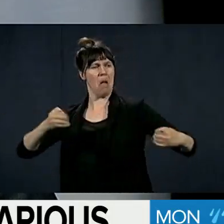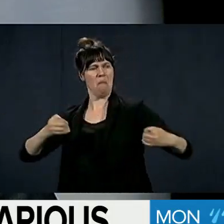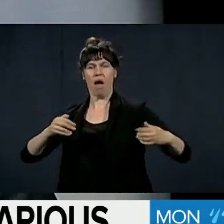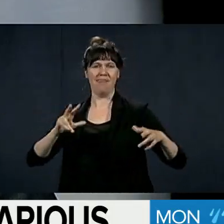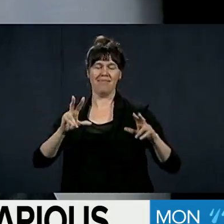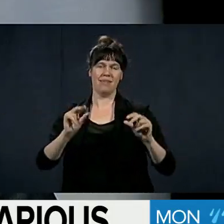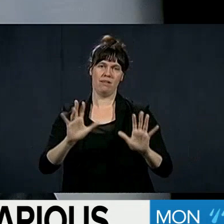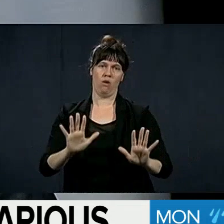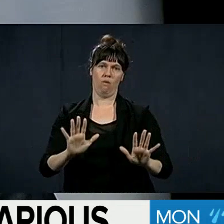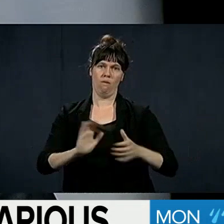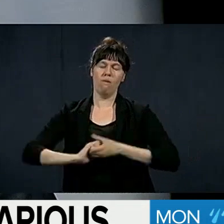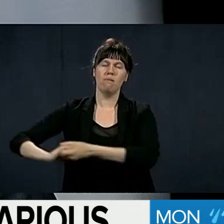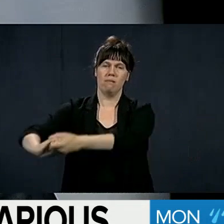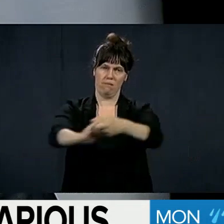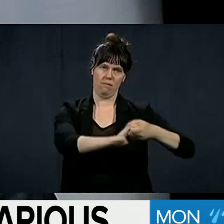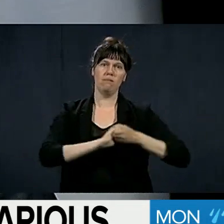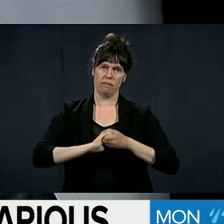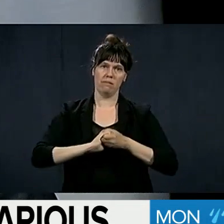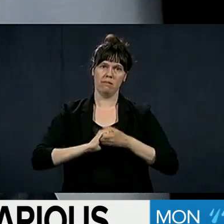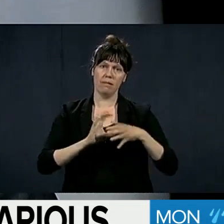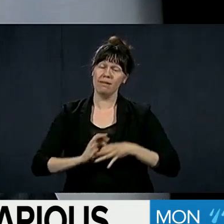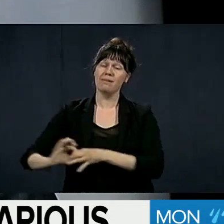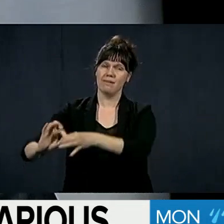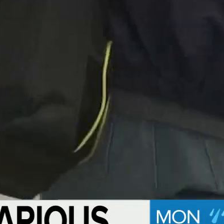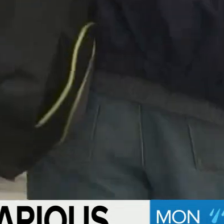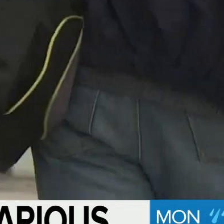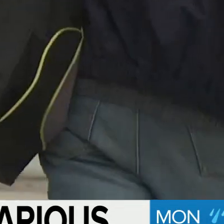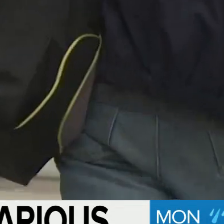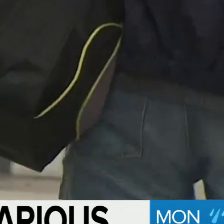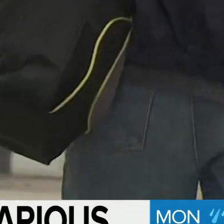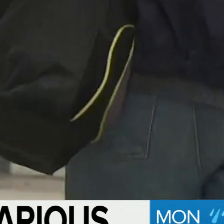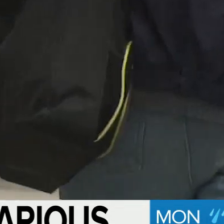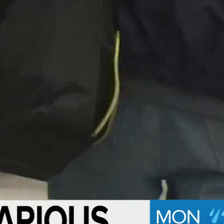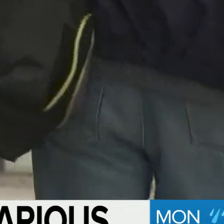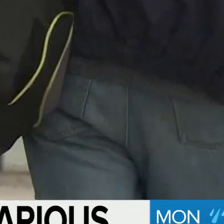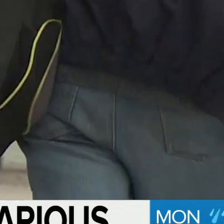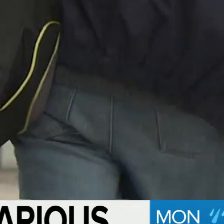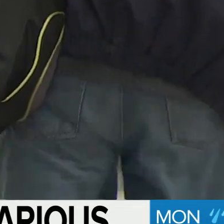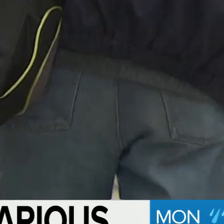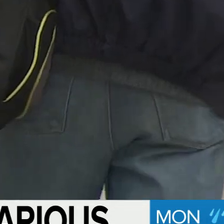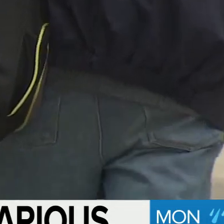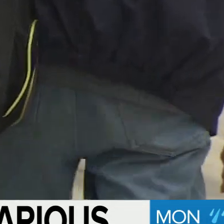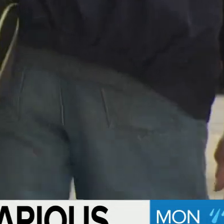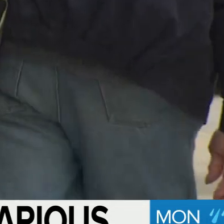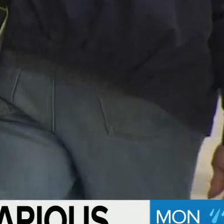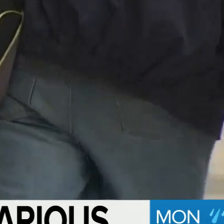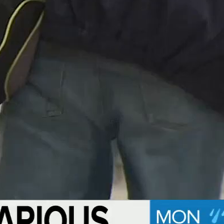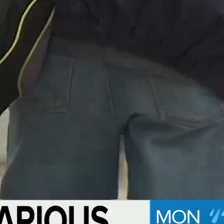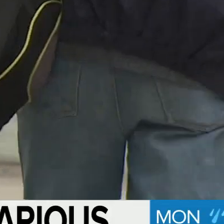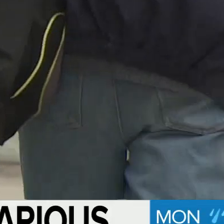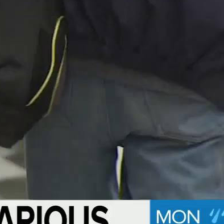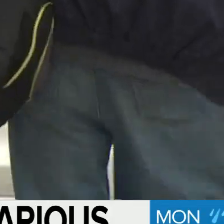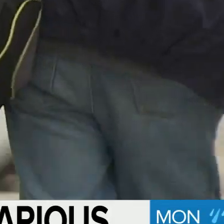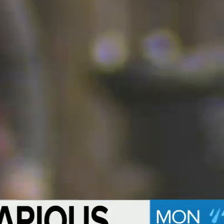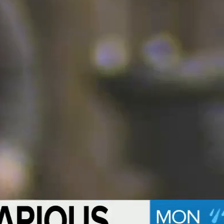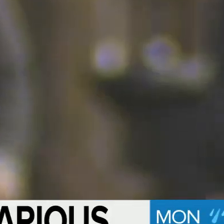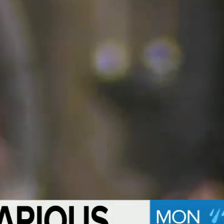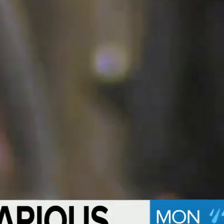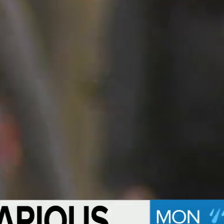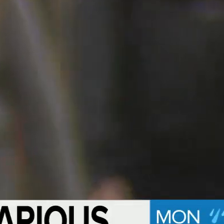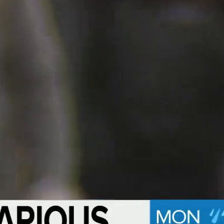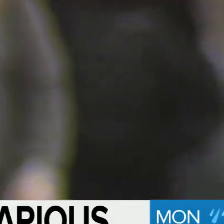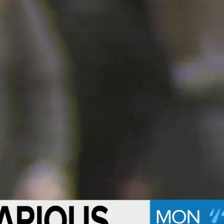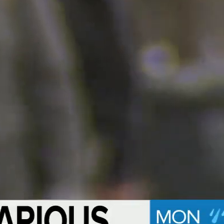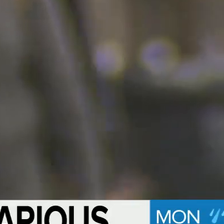regions. We're all in the same boat together and we should help each other. Public Health Director Dr Horacio Arruda also rejected concerns about the